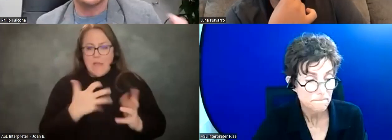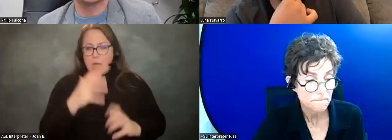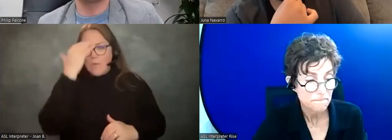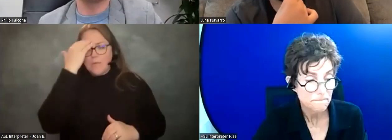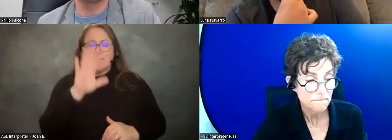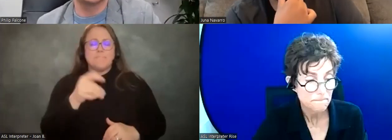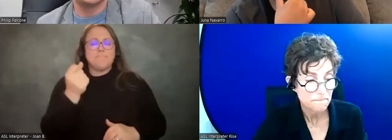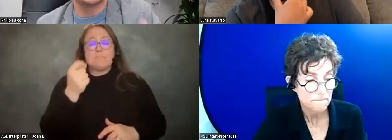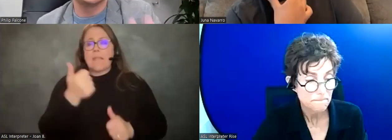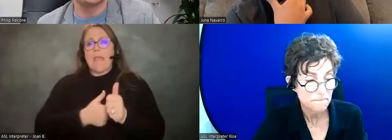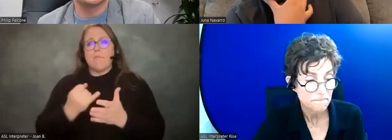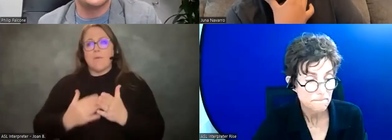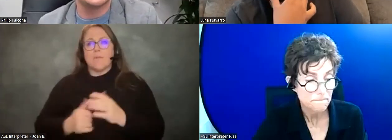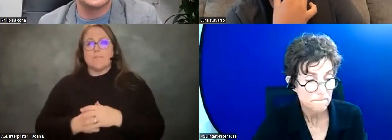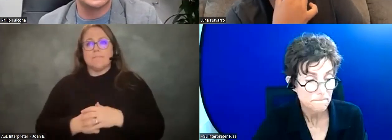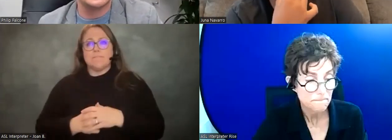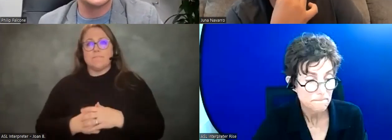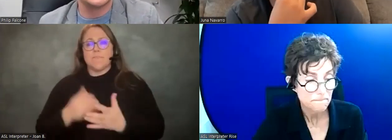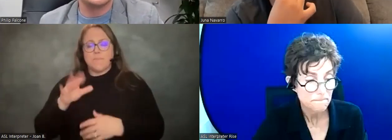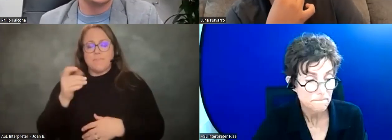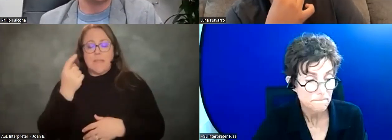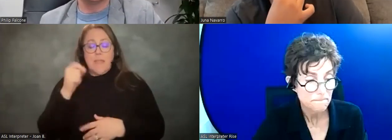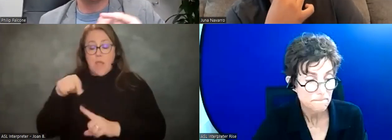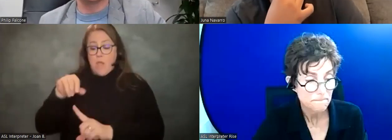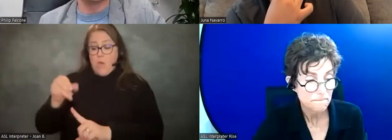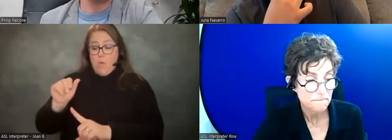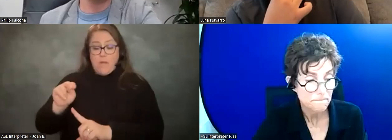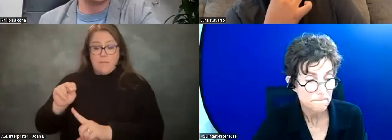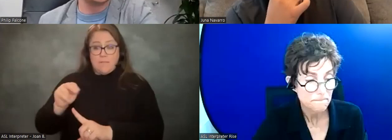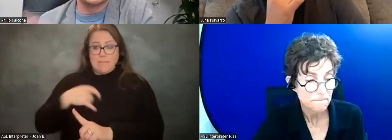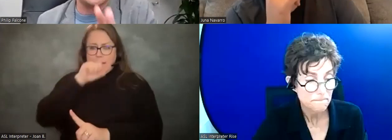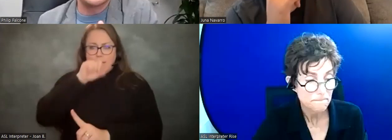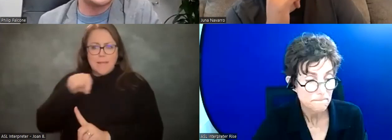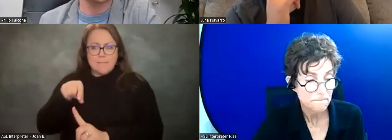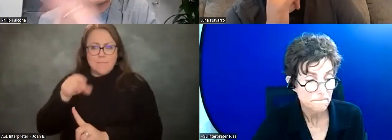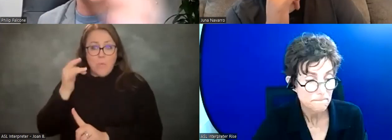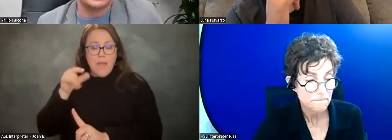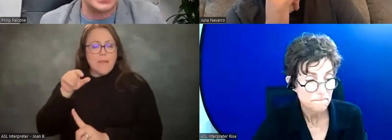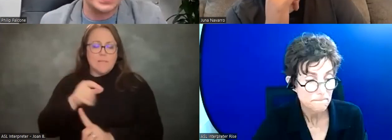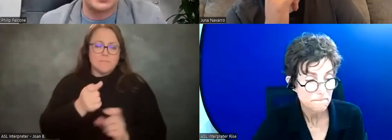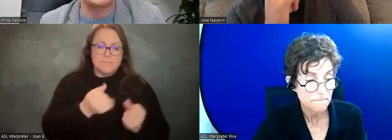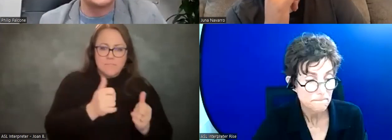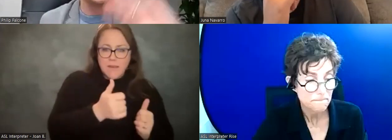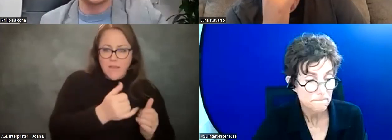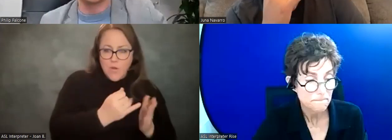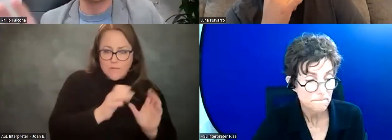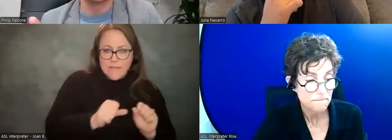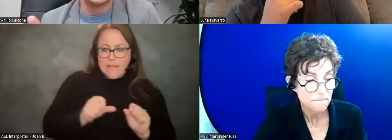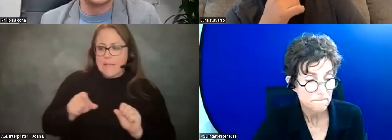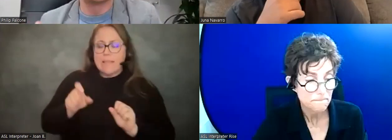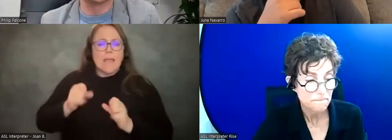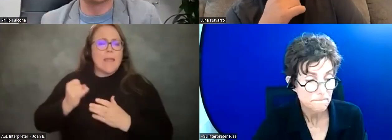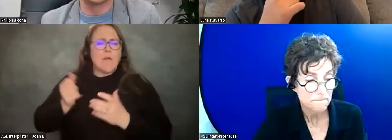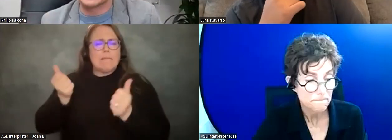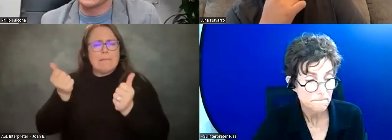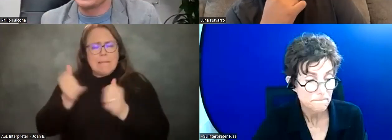not every artist. I was telling Juan, what I love about Juan is that he can do, and a lot of artists he can do absolutely anything. I mean, Juan can, or at least